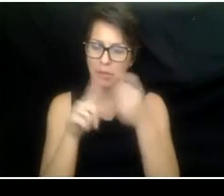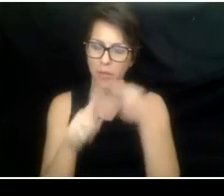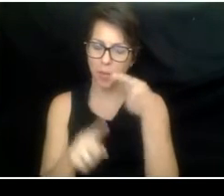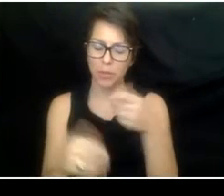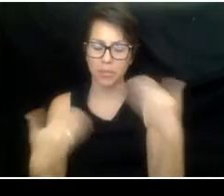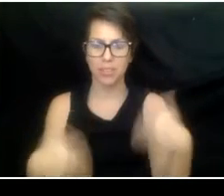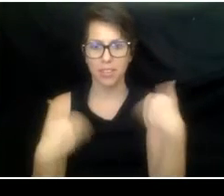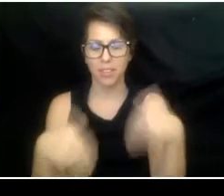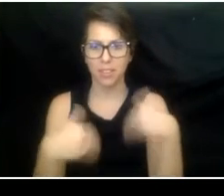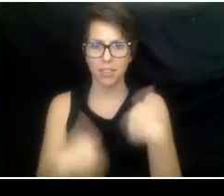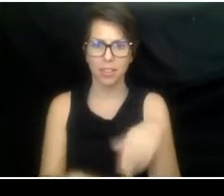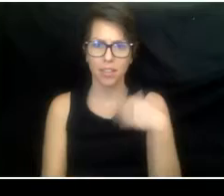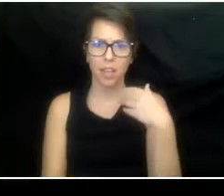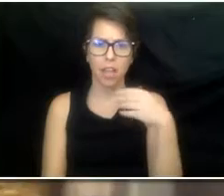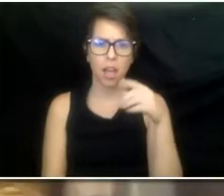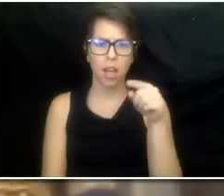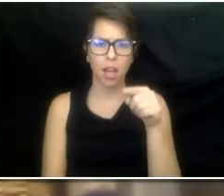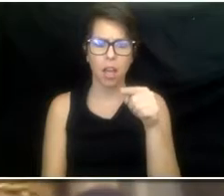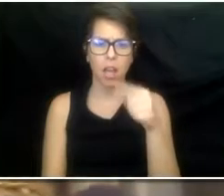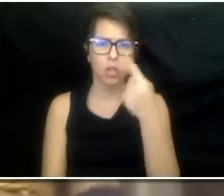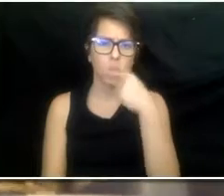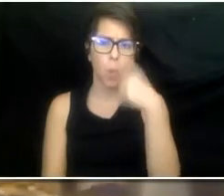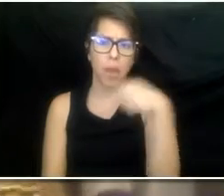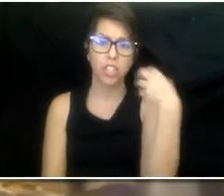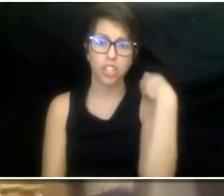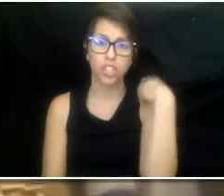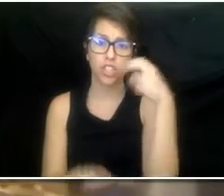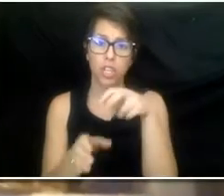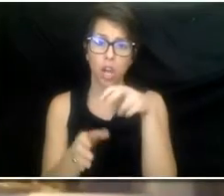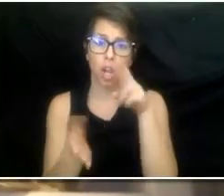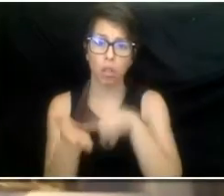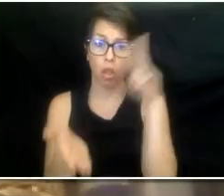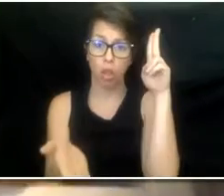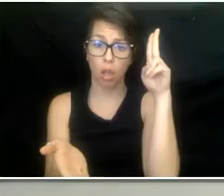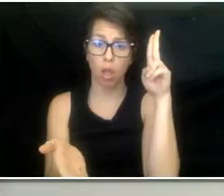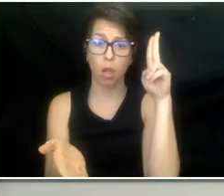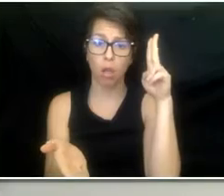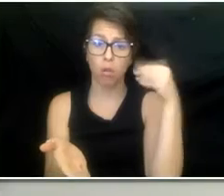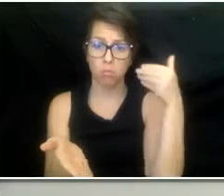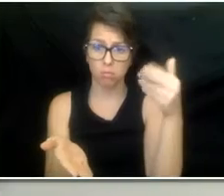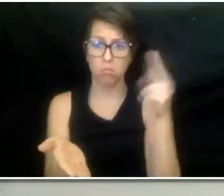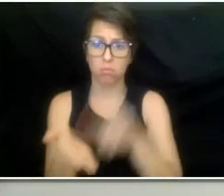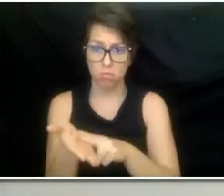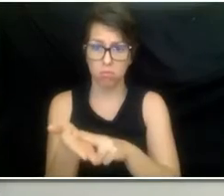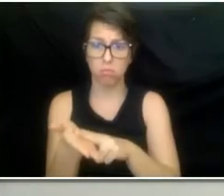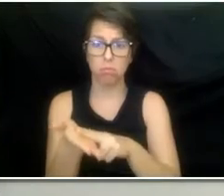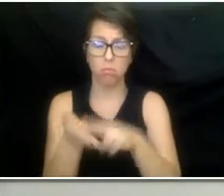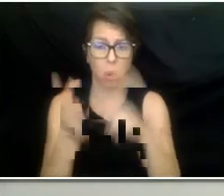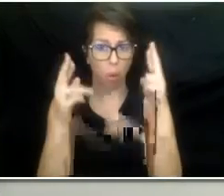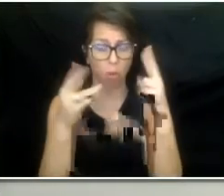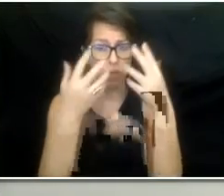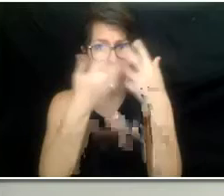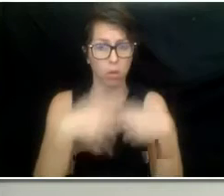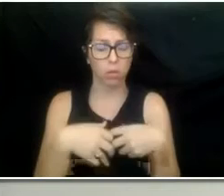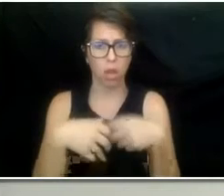speaker Johnson thank you everyone for being patient with us uh we really appreciate it